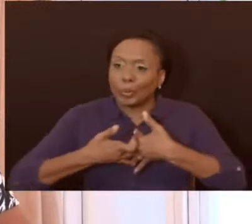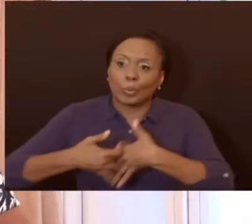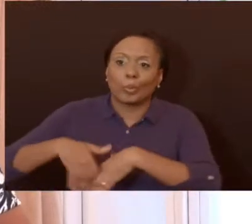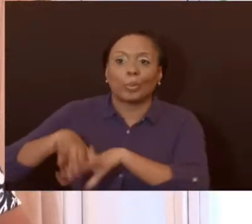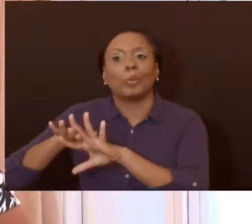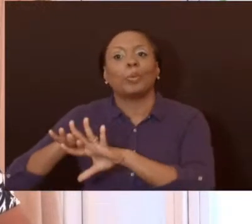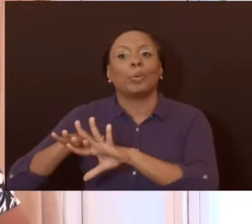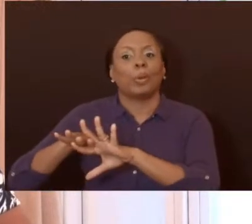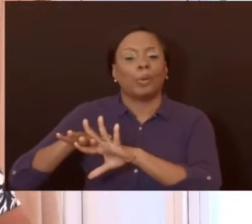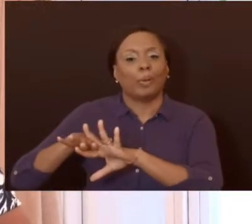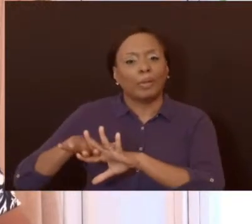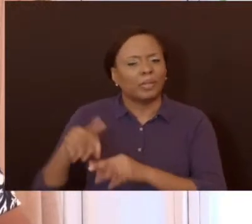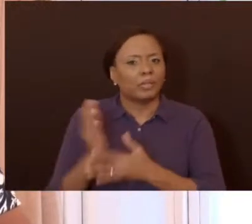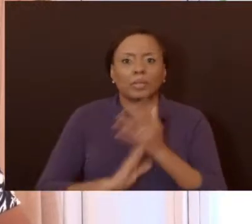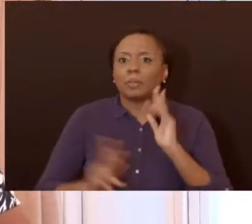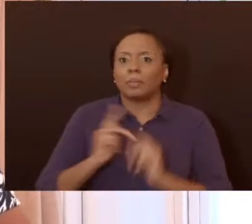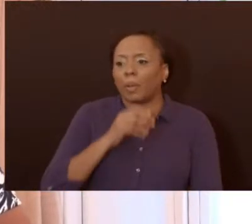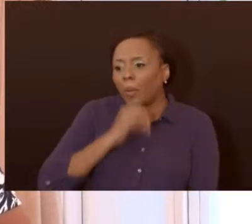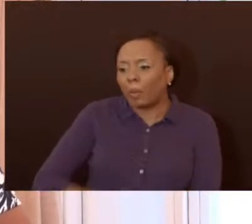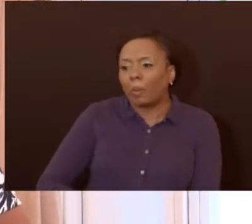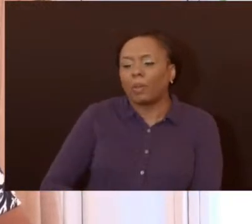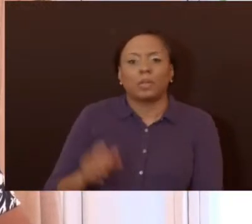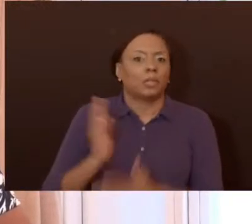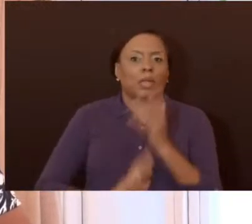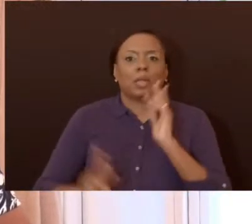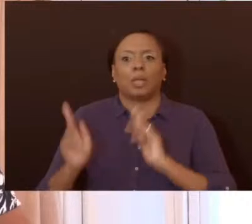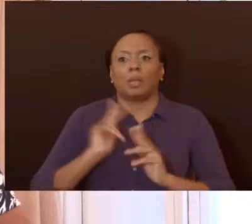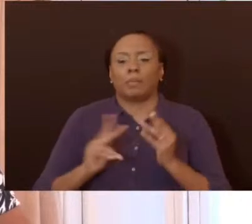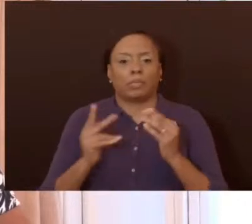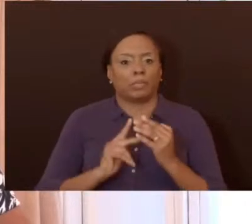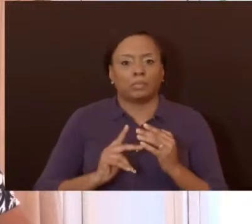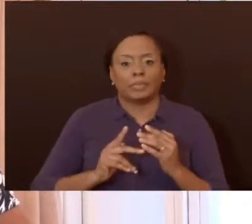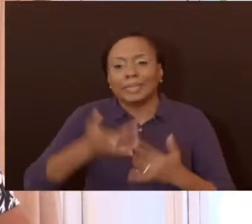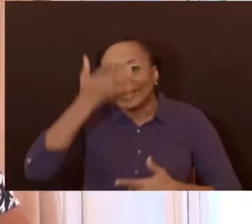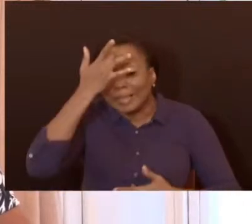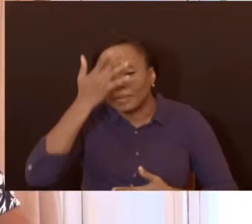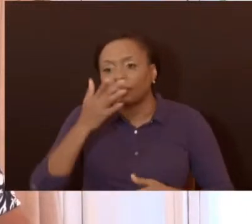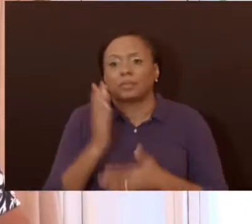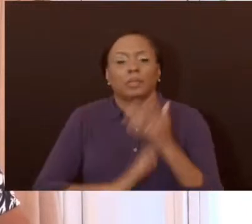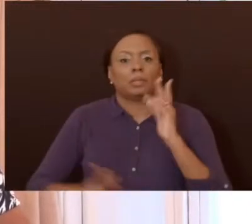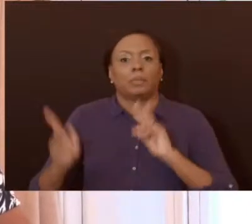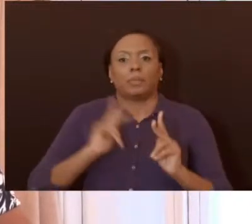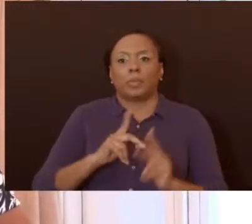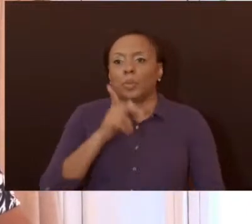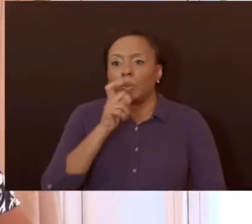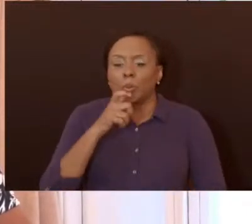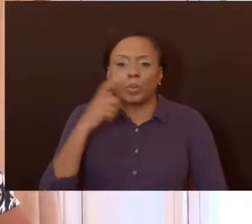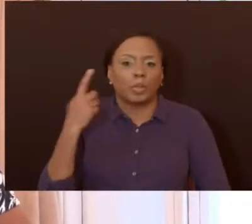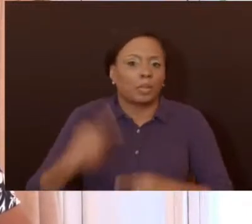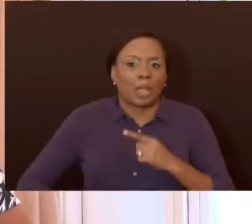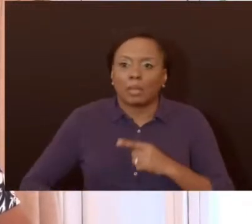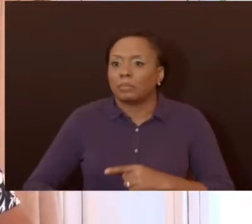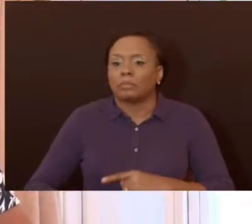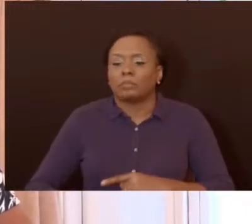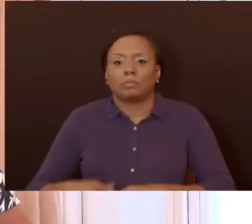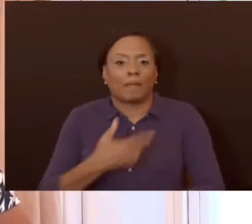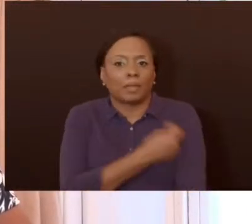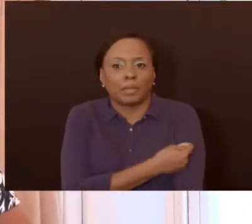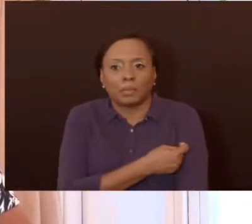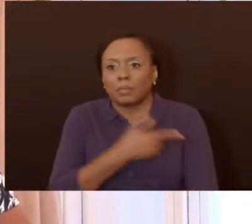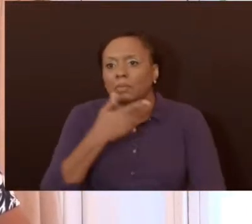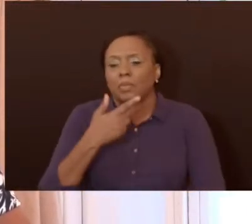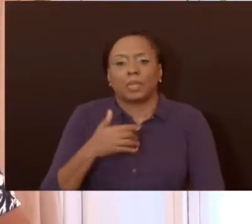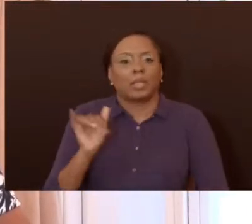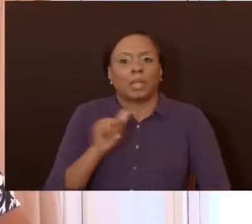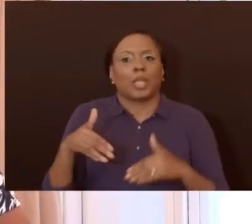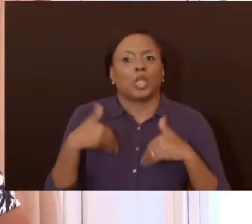elderly, persons with chronic diseases, and those who can't yet be vaccinated, such as very young children, because there's no vaccine